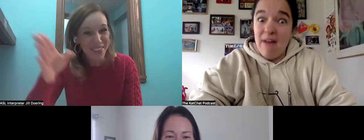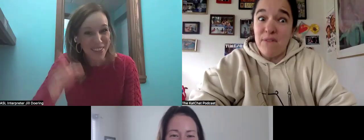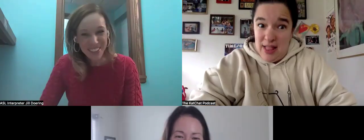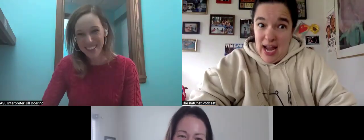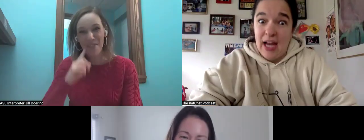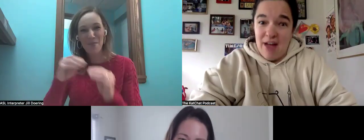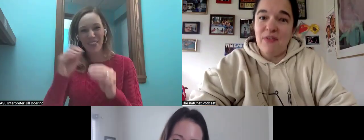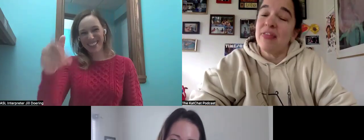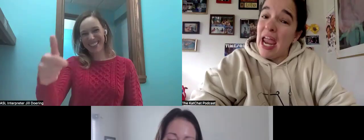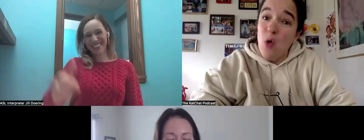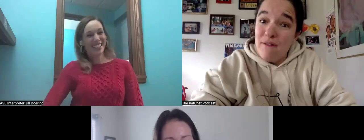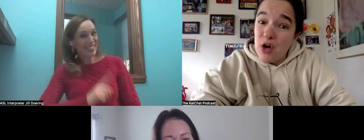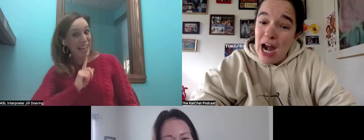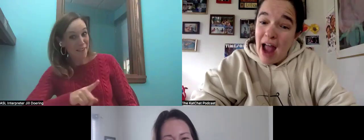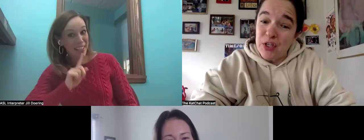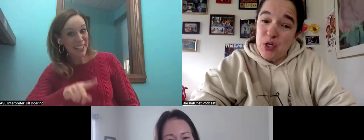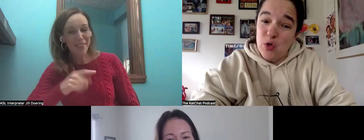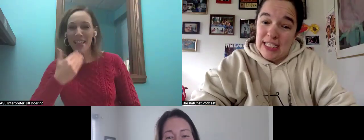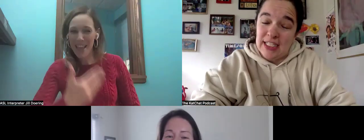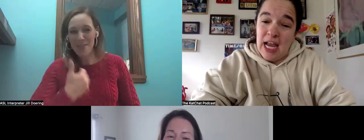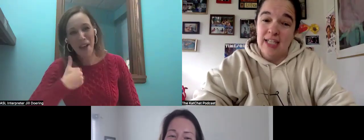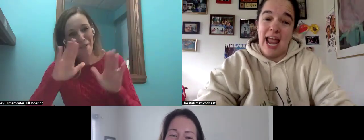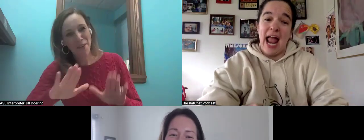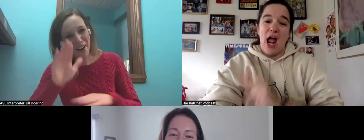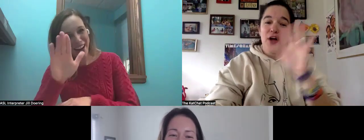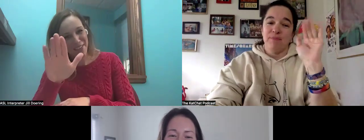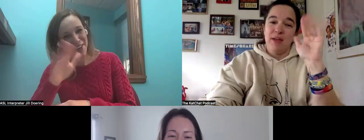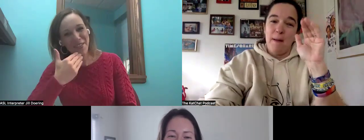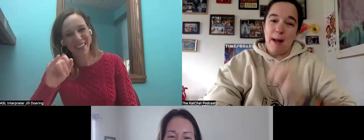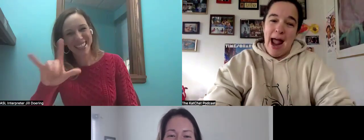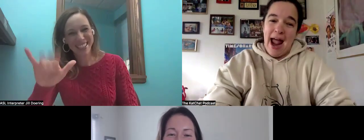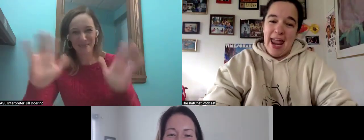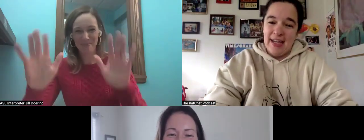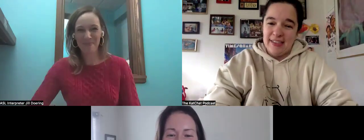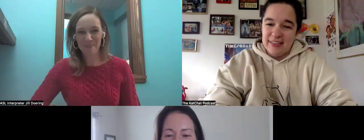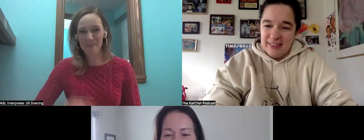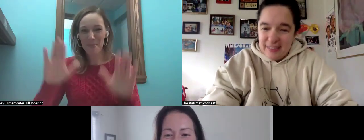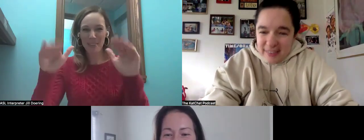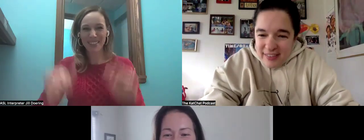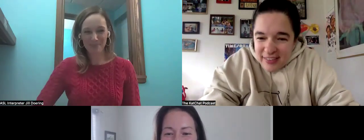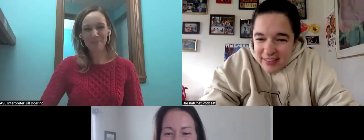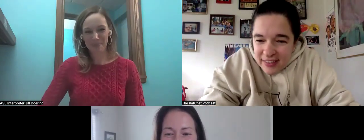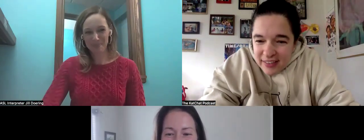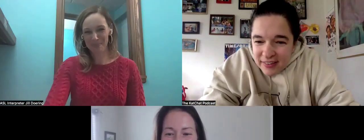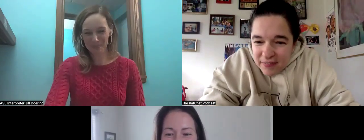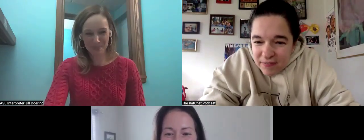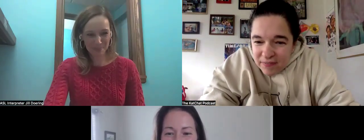more. Definitely, definitely. Thank you. Have a great afternoon, Lindsay. Take care. Too. Bye bye. Bye. Bye-bye.